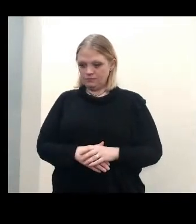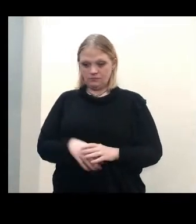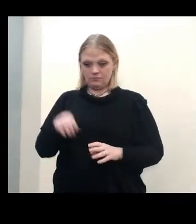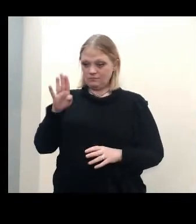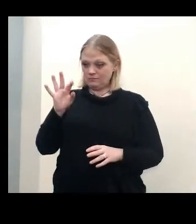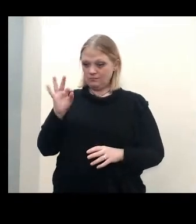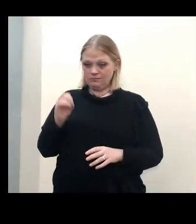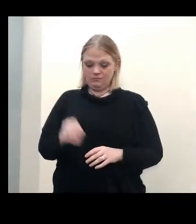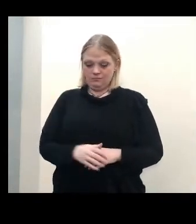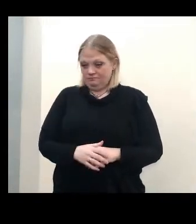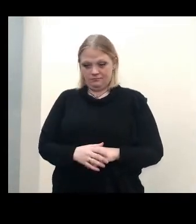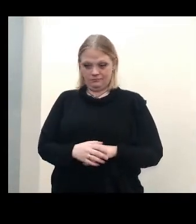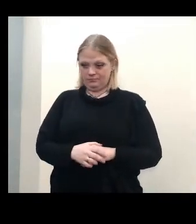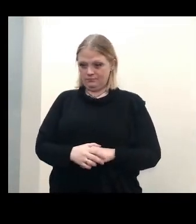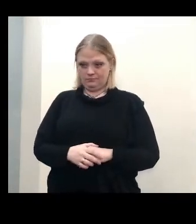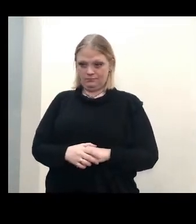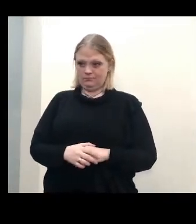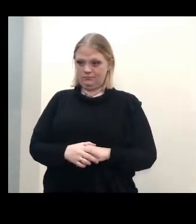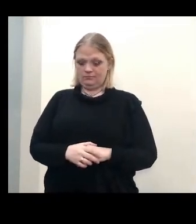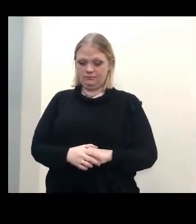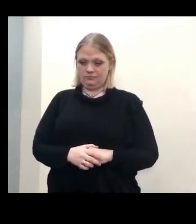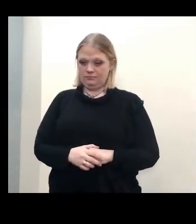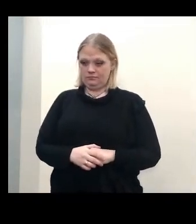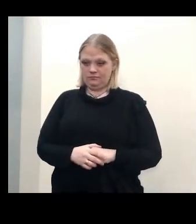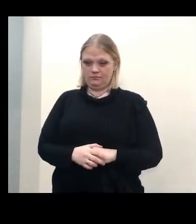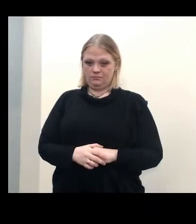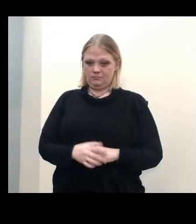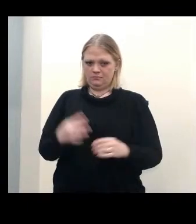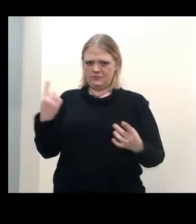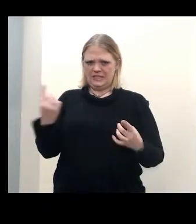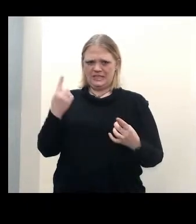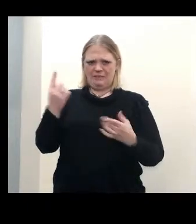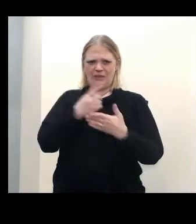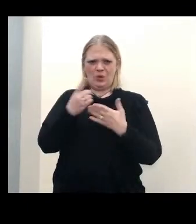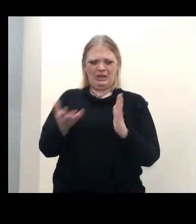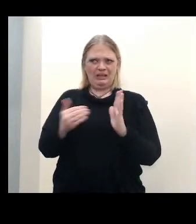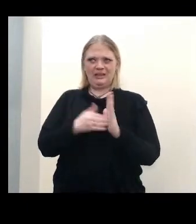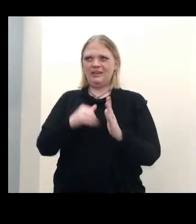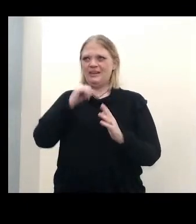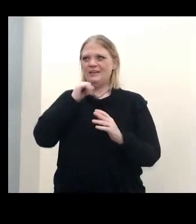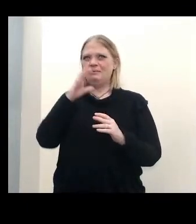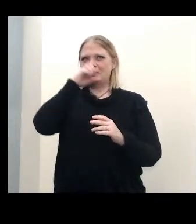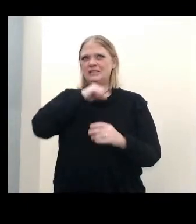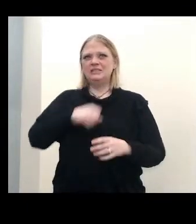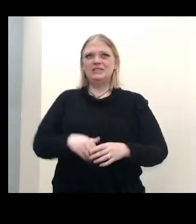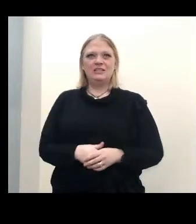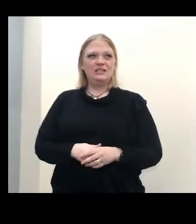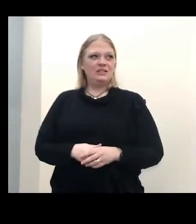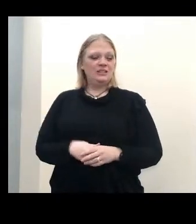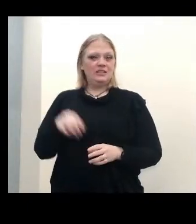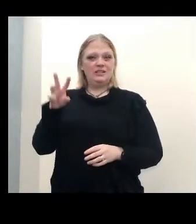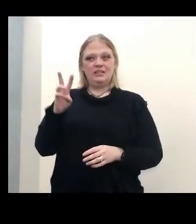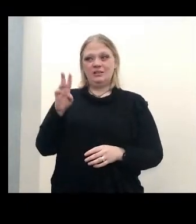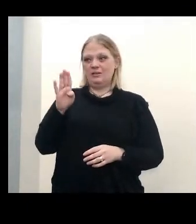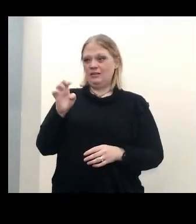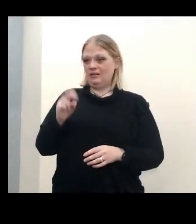BFO? Guess it's a pledge week again. WBEN. Anybody on from WBEN?